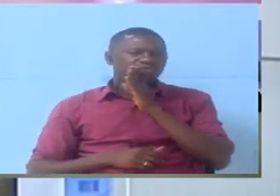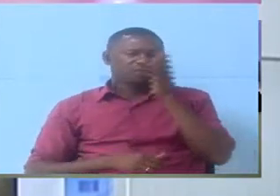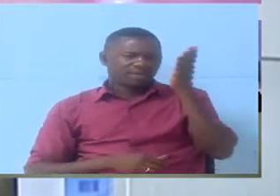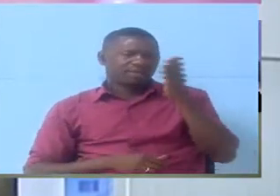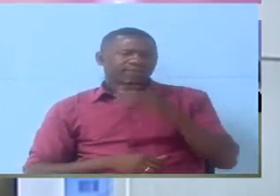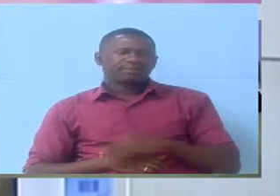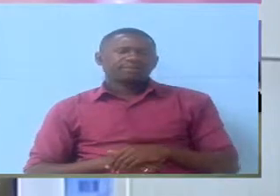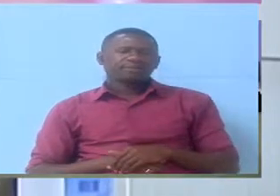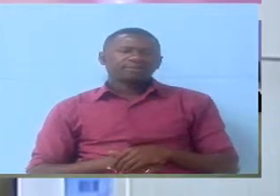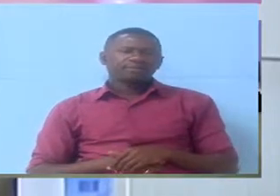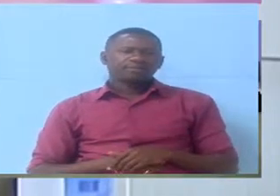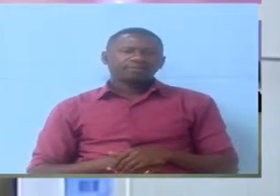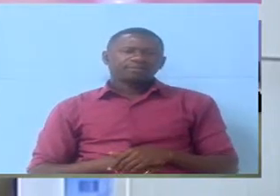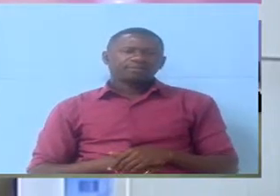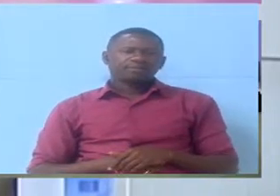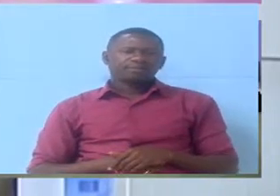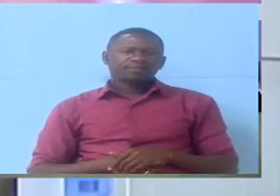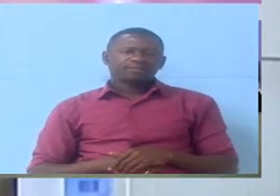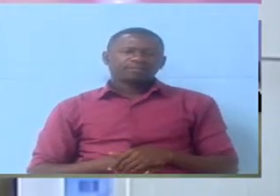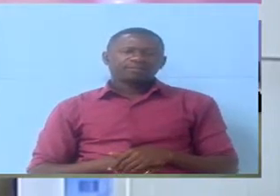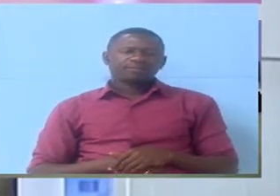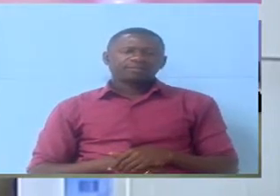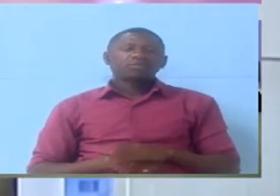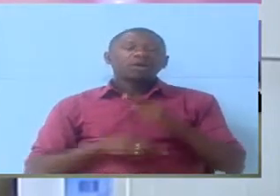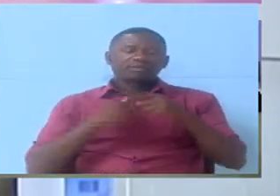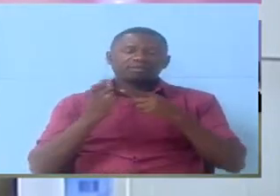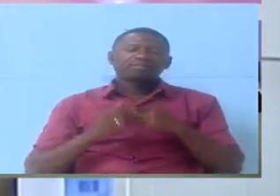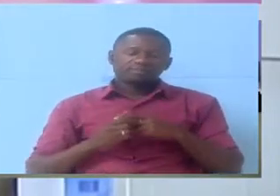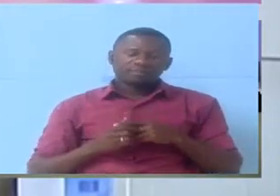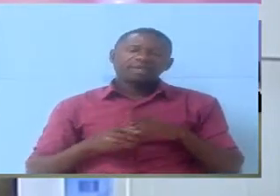over notes. Very